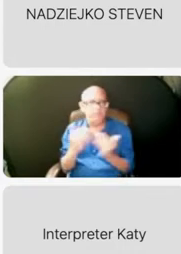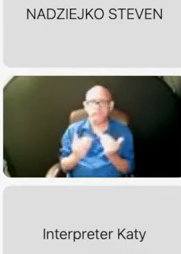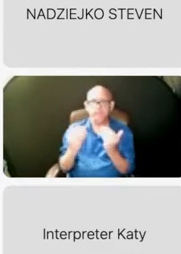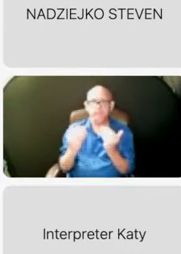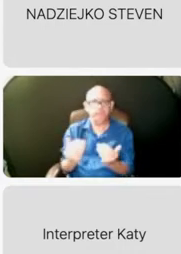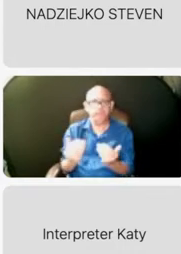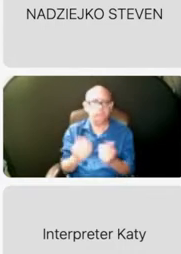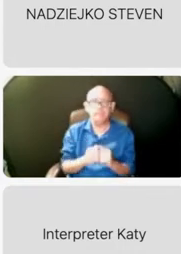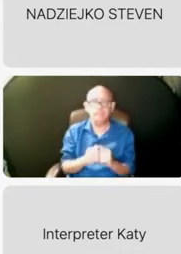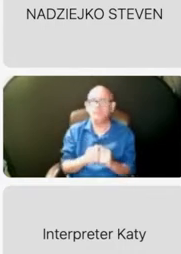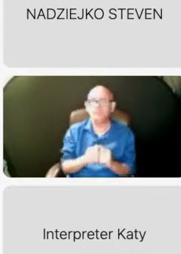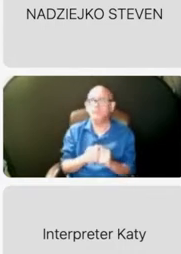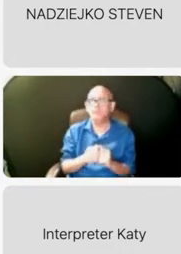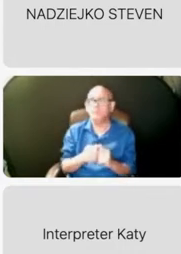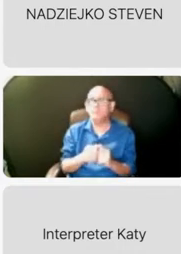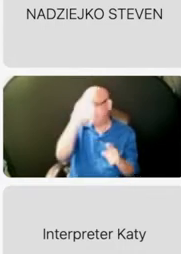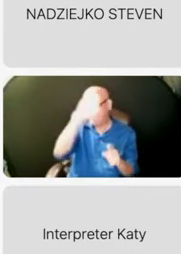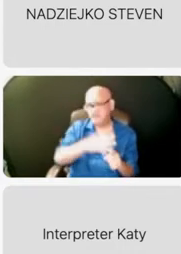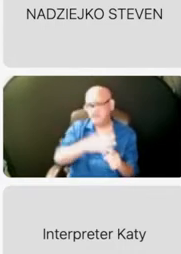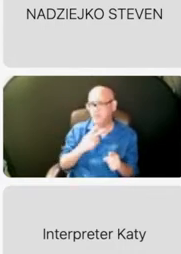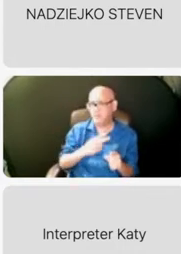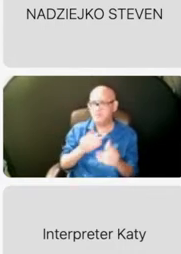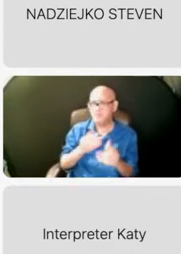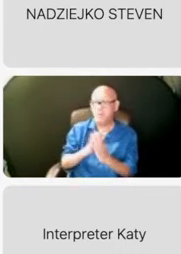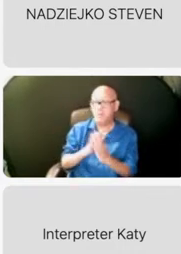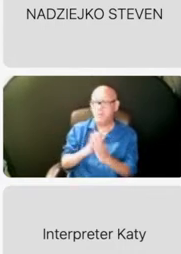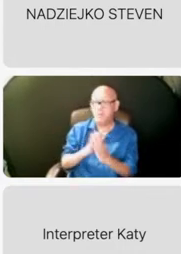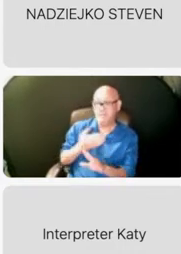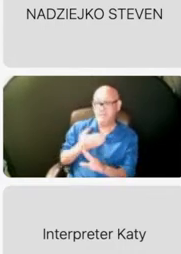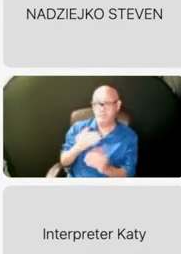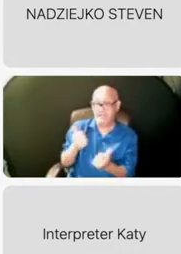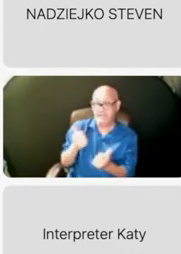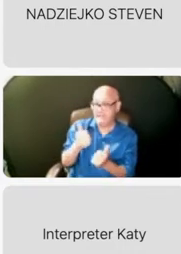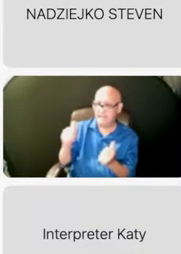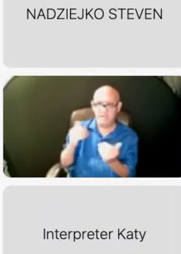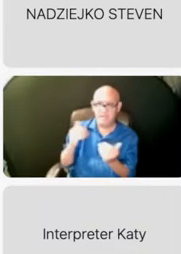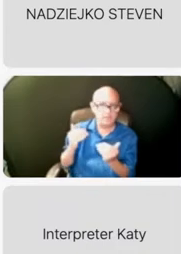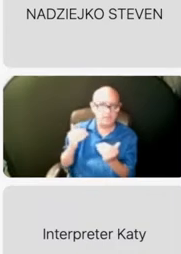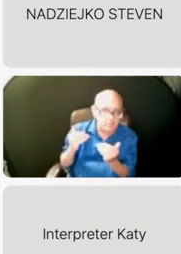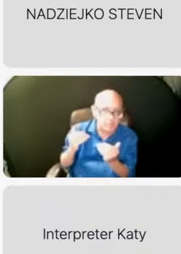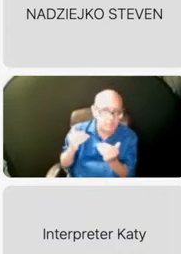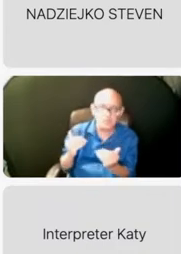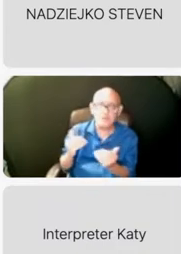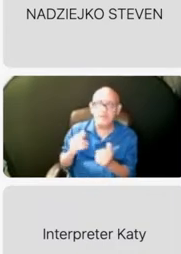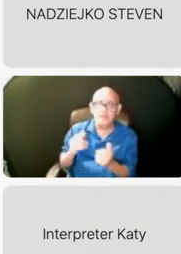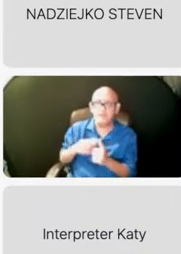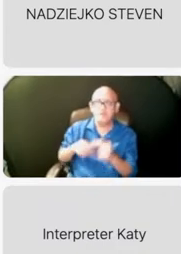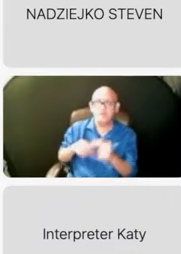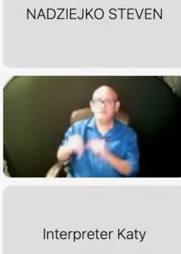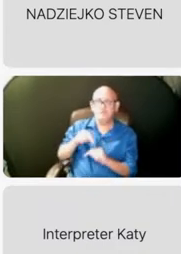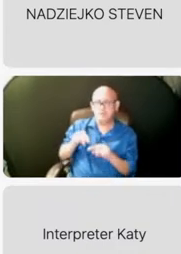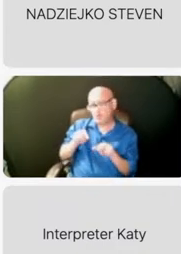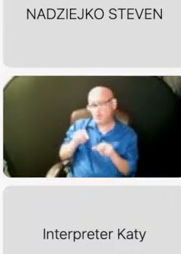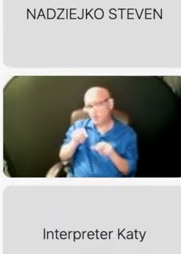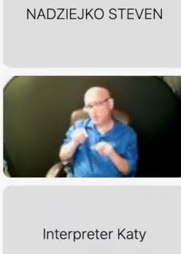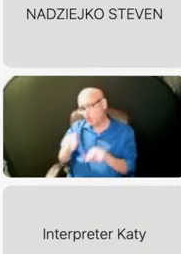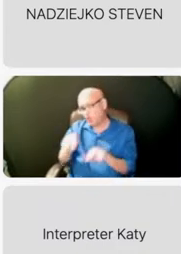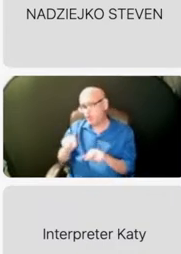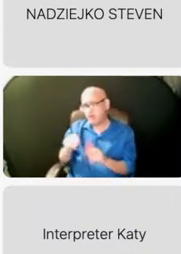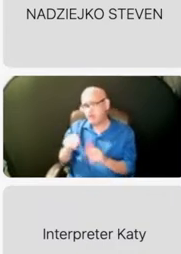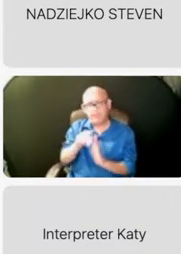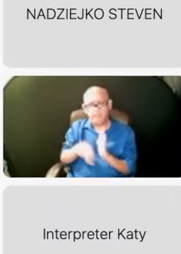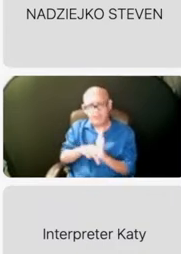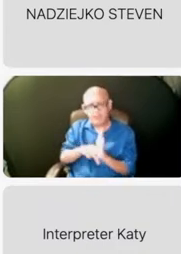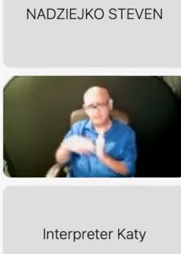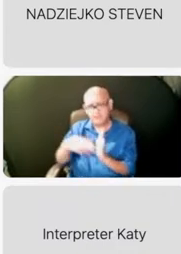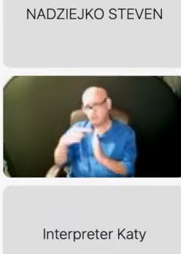that before anything goes forward that we take a close look at the policy just to make sure